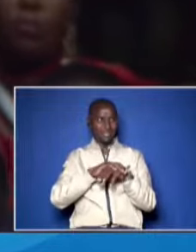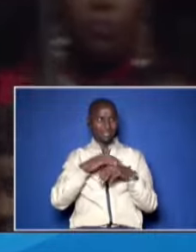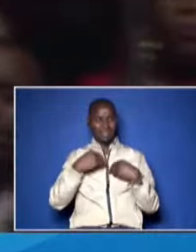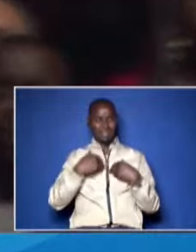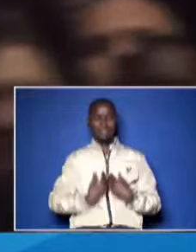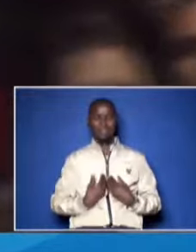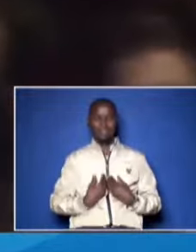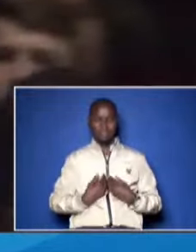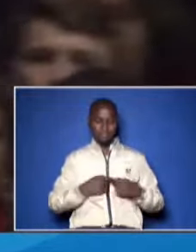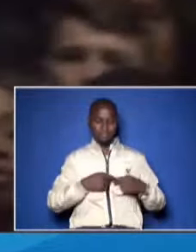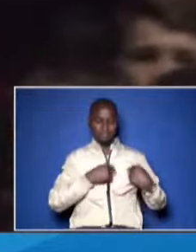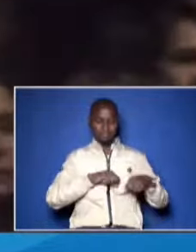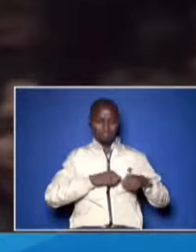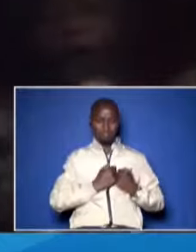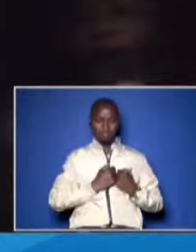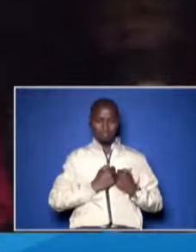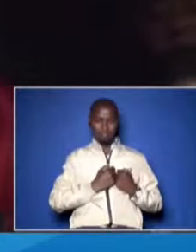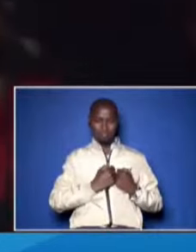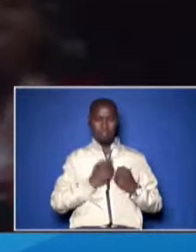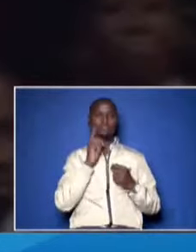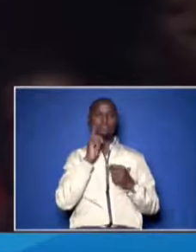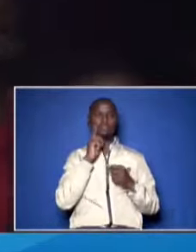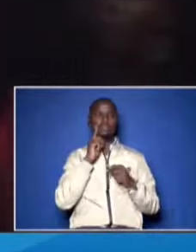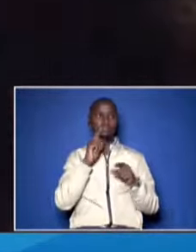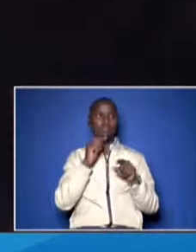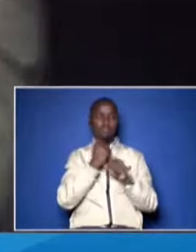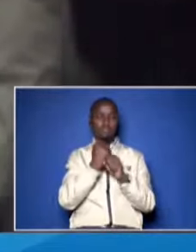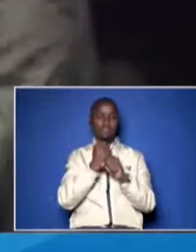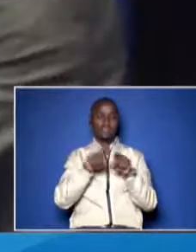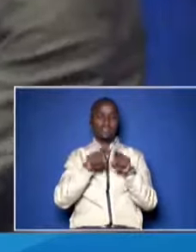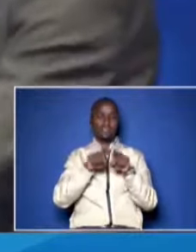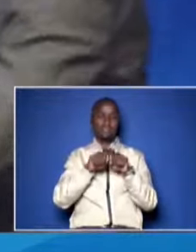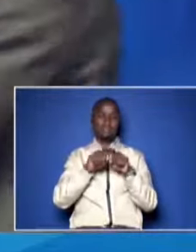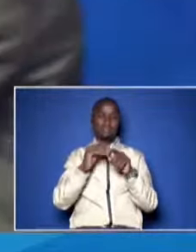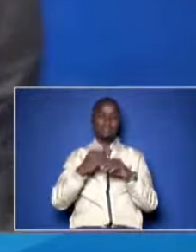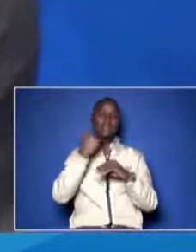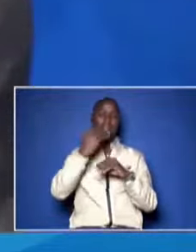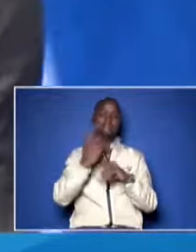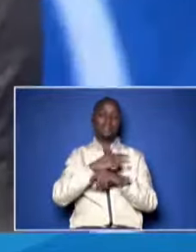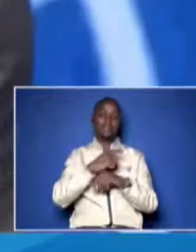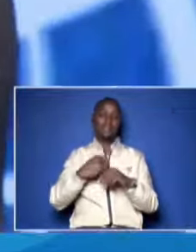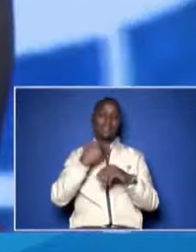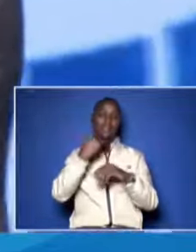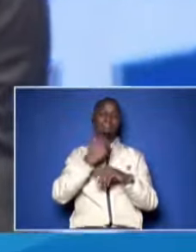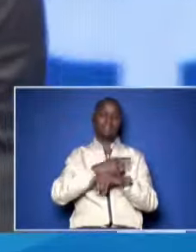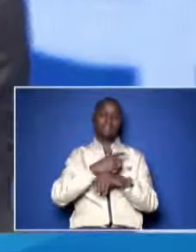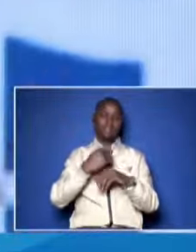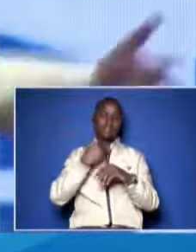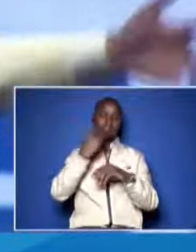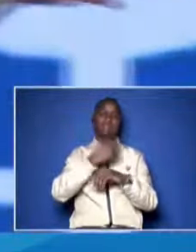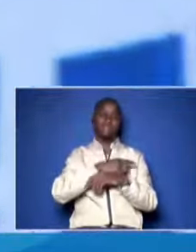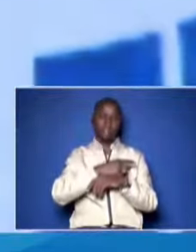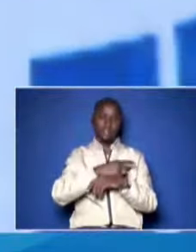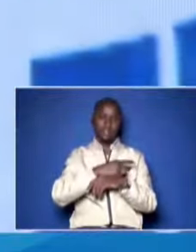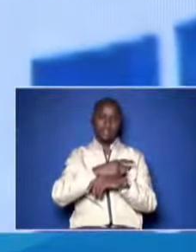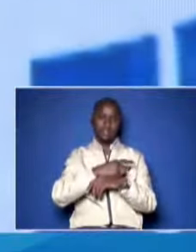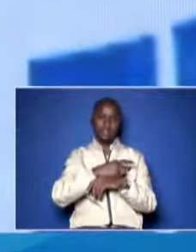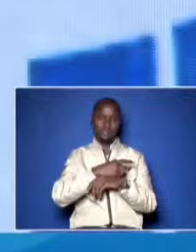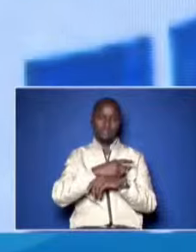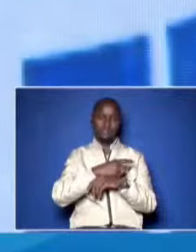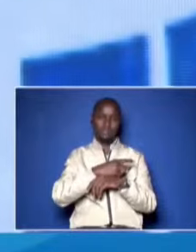and the next day you do the same thing and the next day and the next day the next day and life